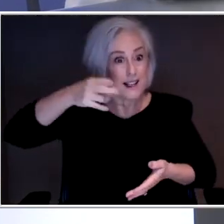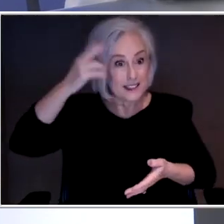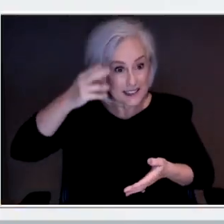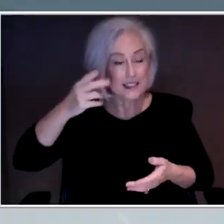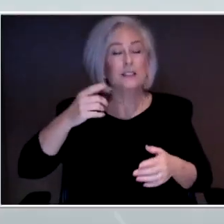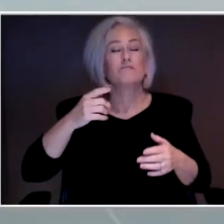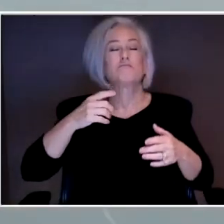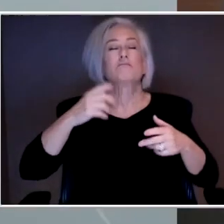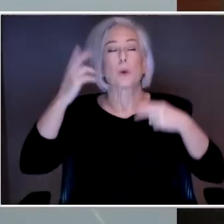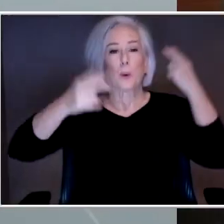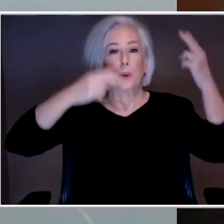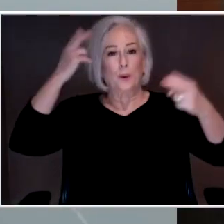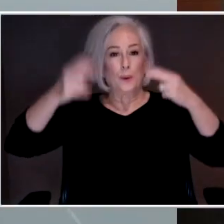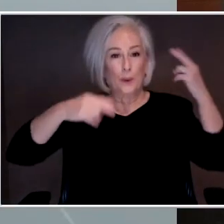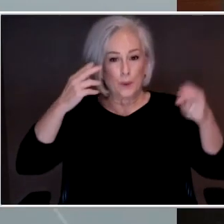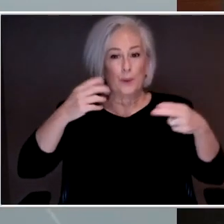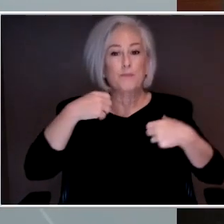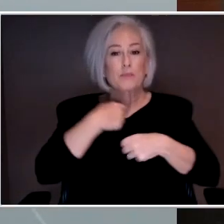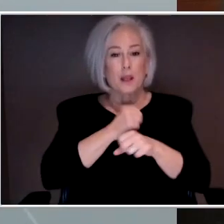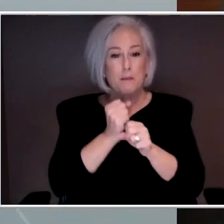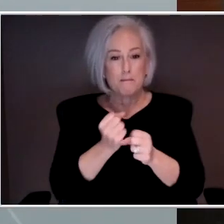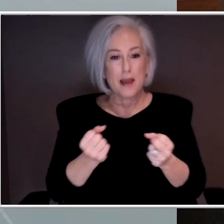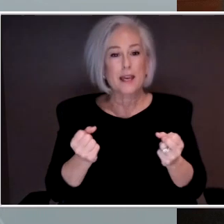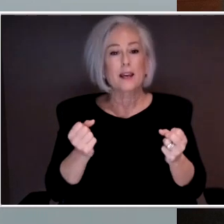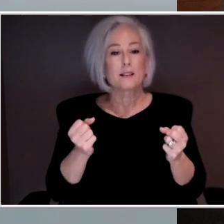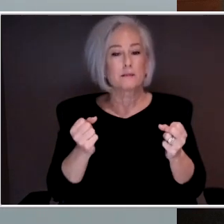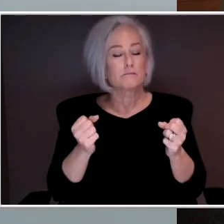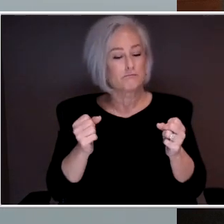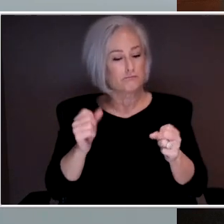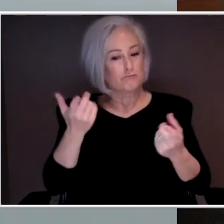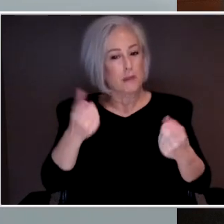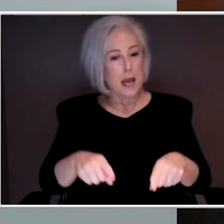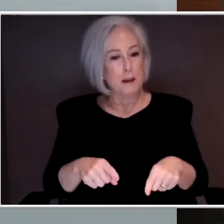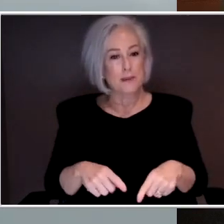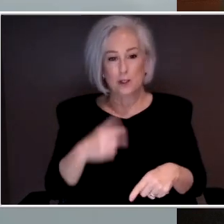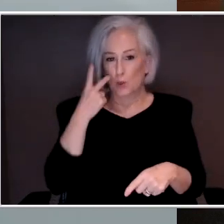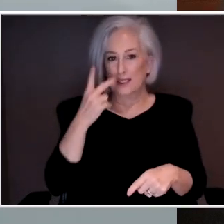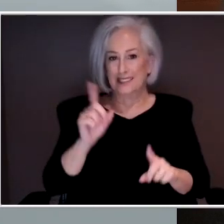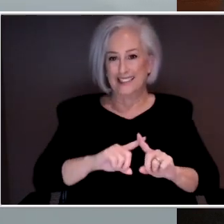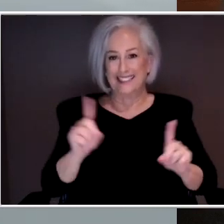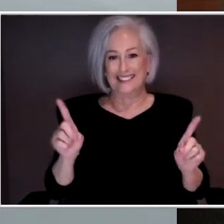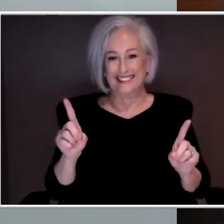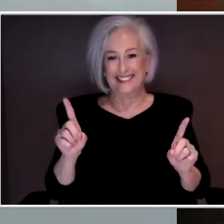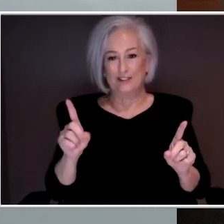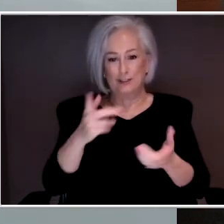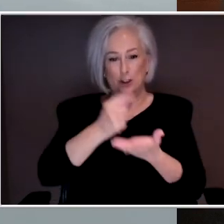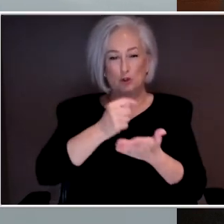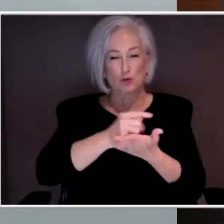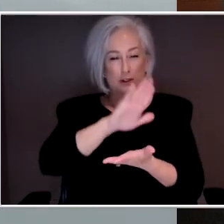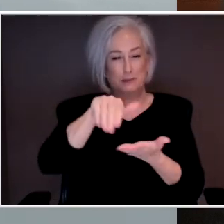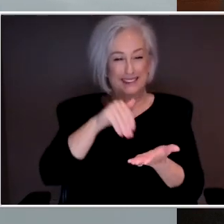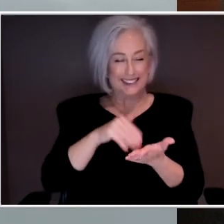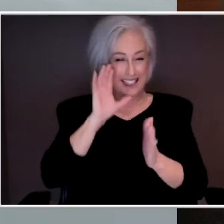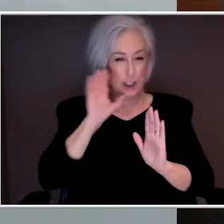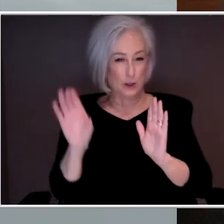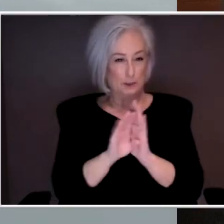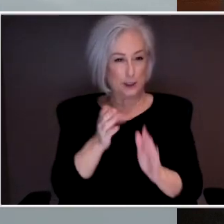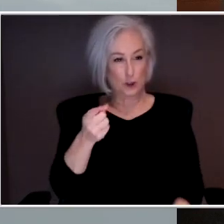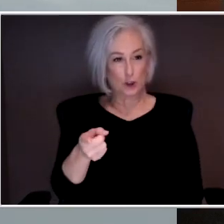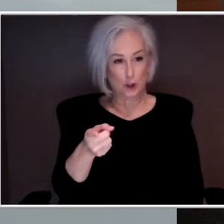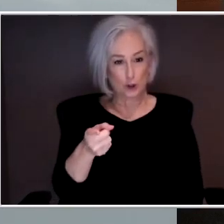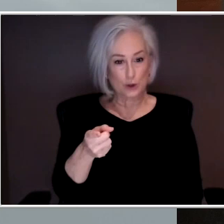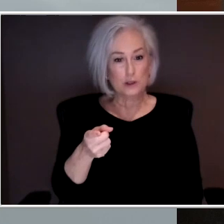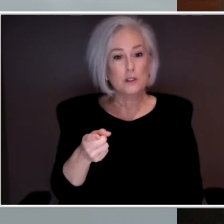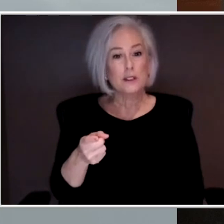make it as homey as possible. We have a picture of a different treatment center. It's typically sterile, yet